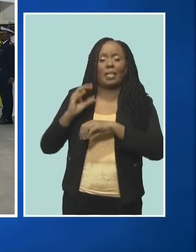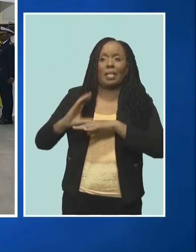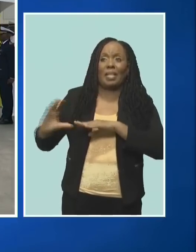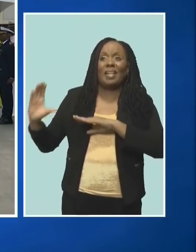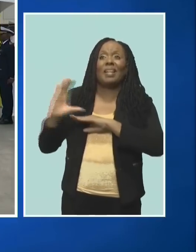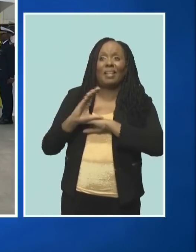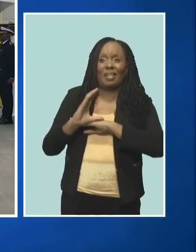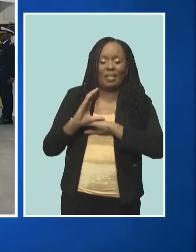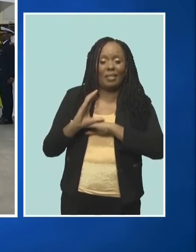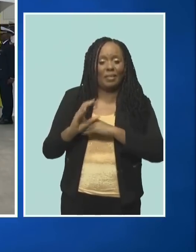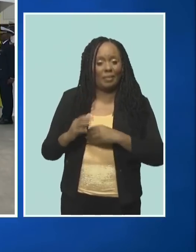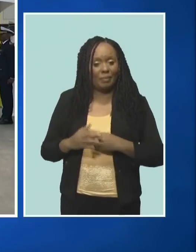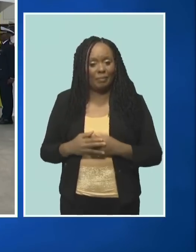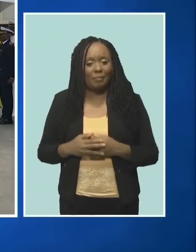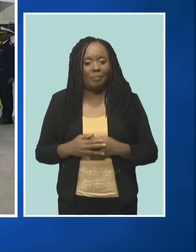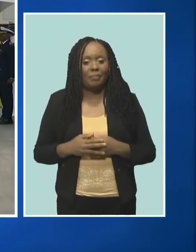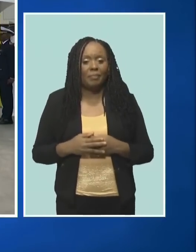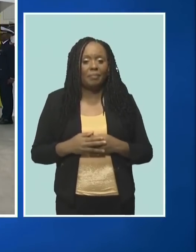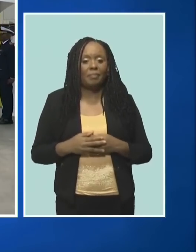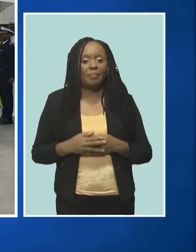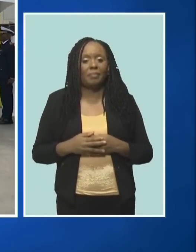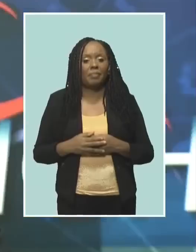Agard, CBC News.